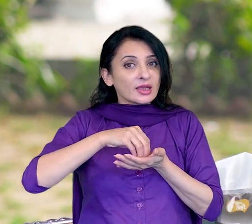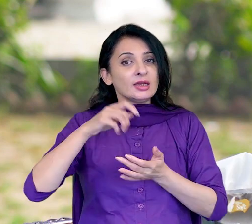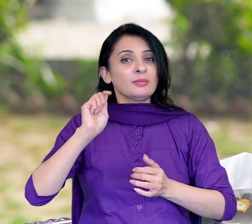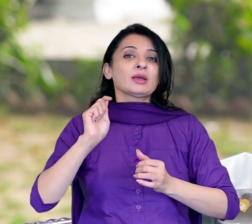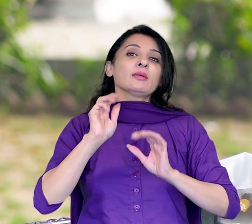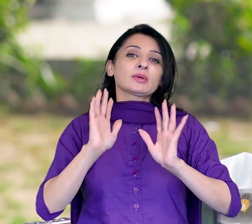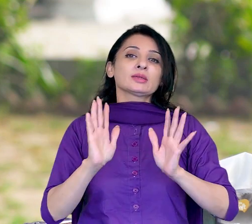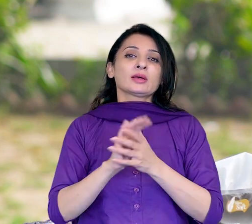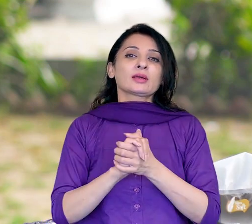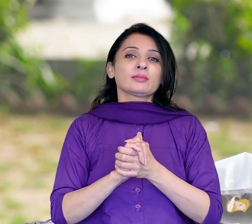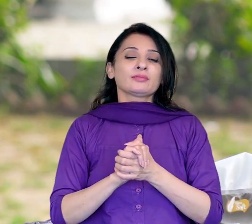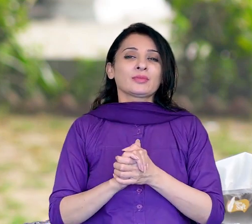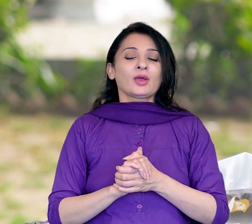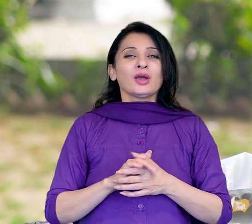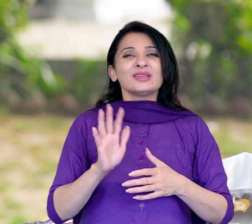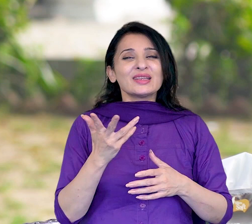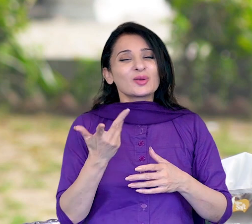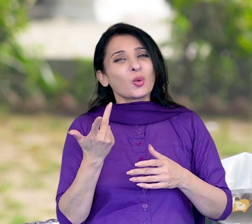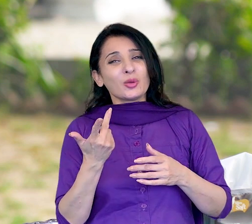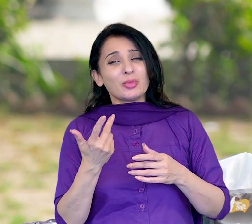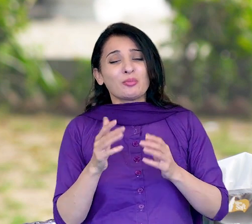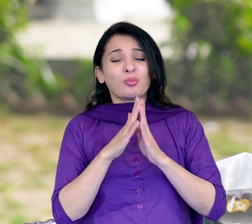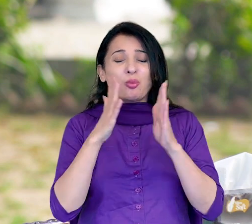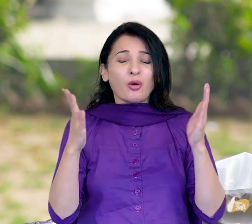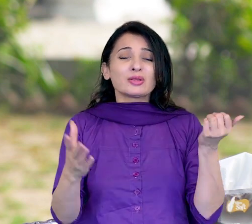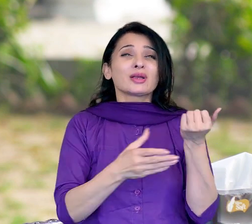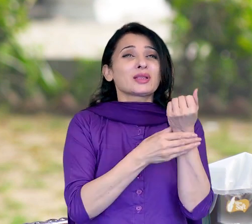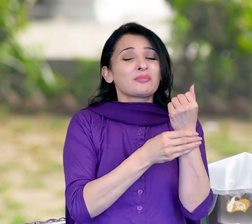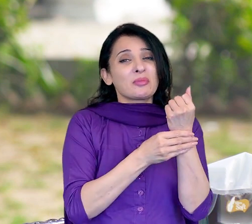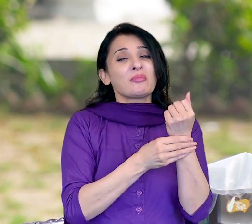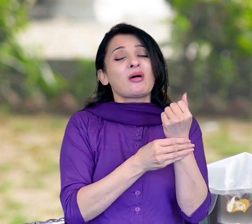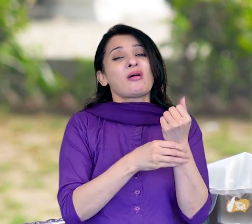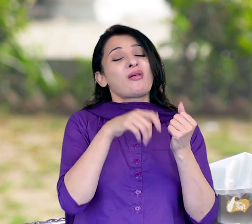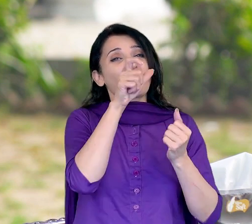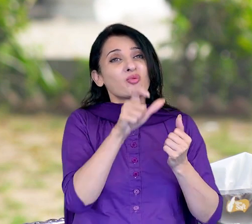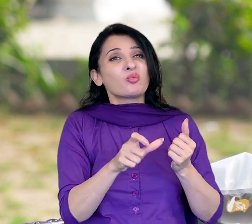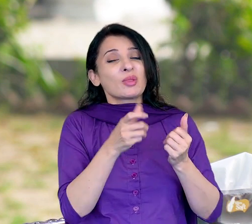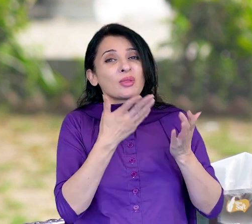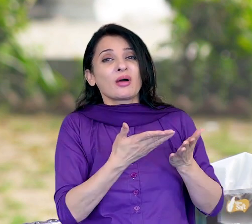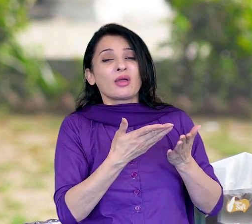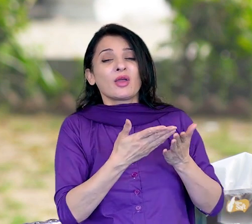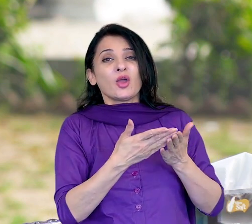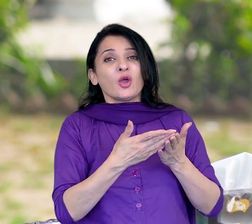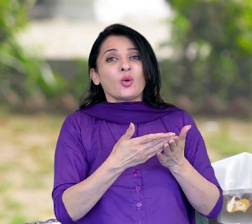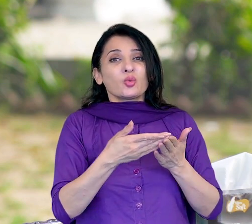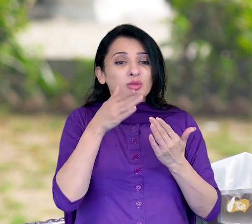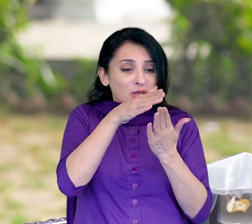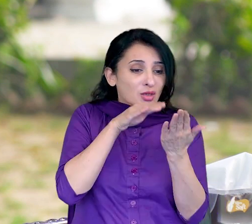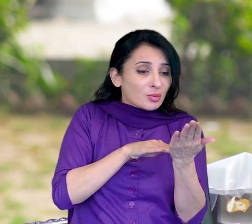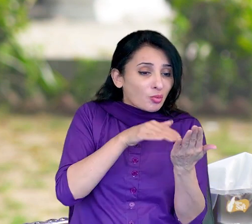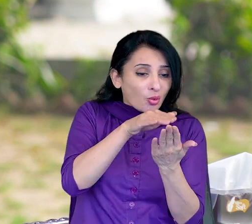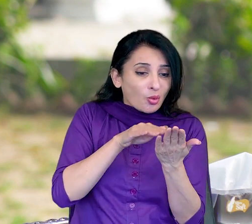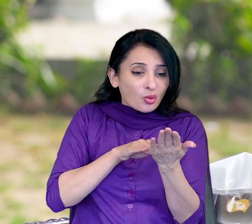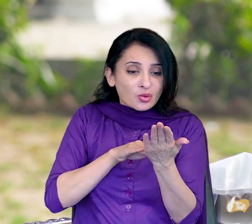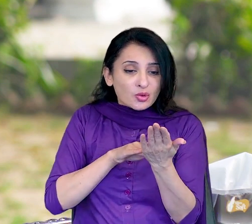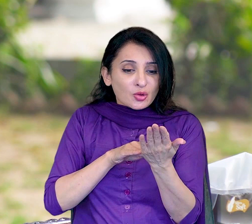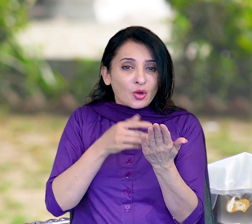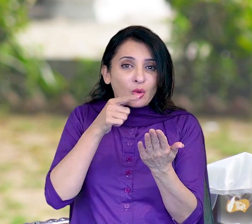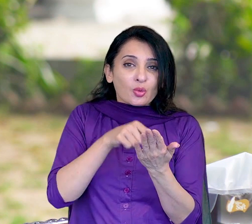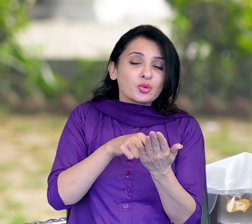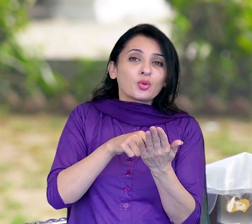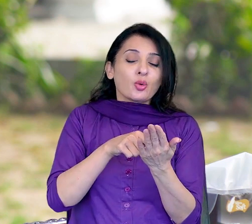what you do is you create reports and validate it according to the set benchmarks of treatment of